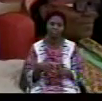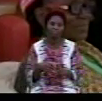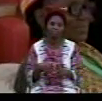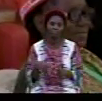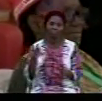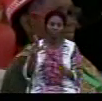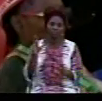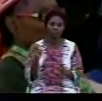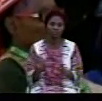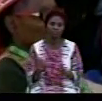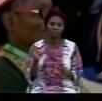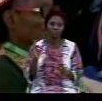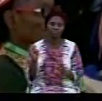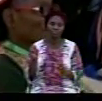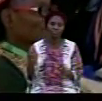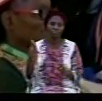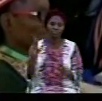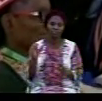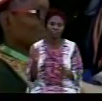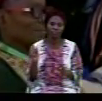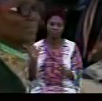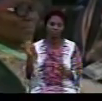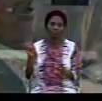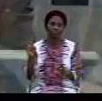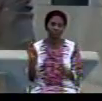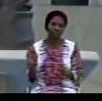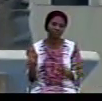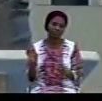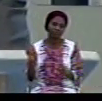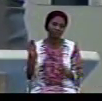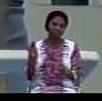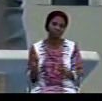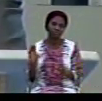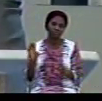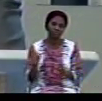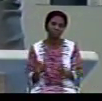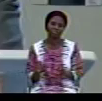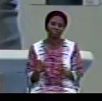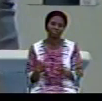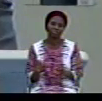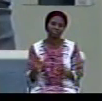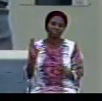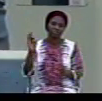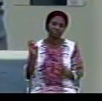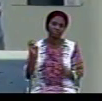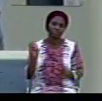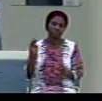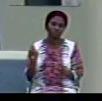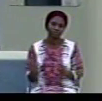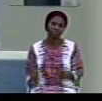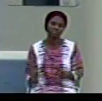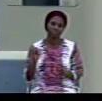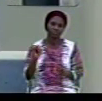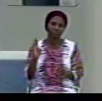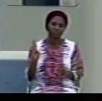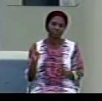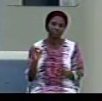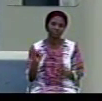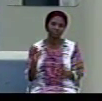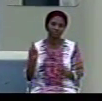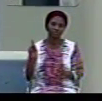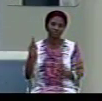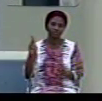Ibukule, that's the special advisor to the state governor